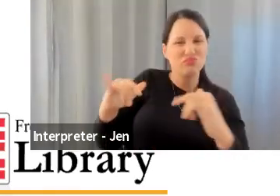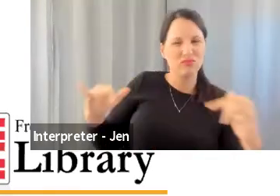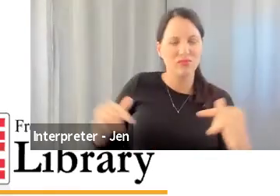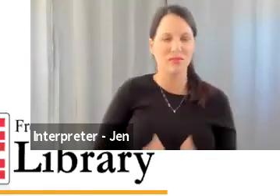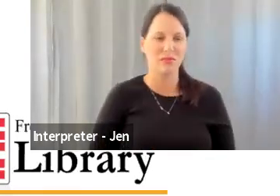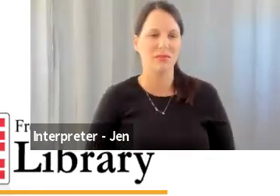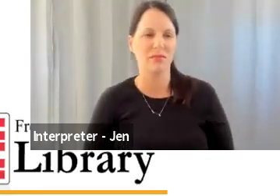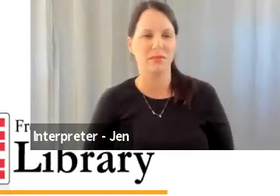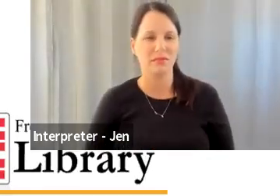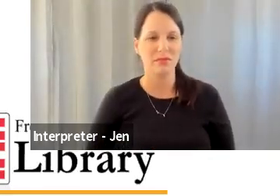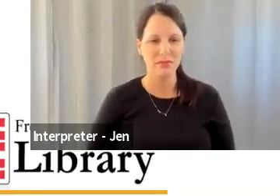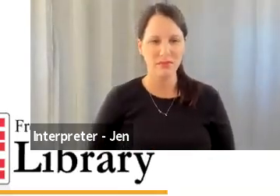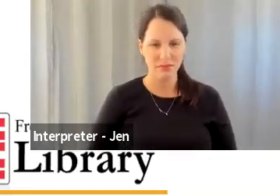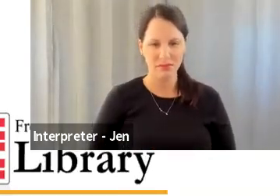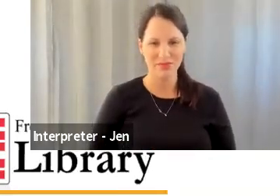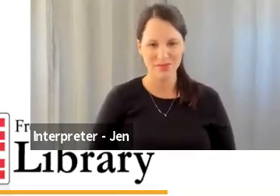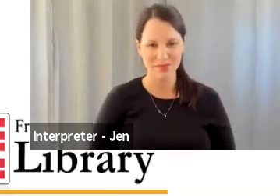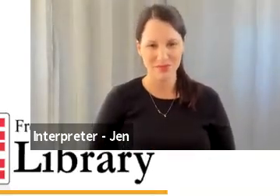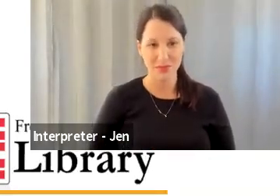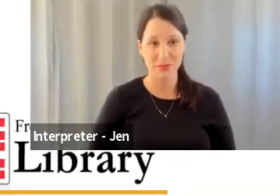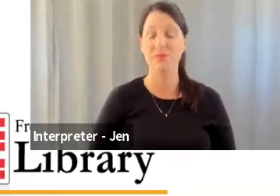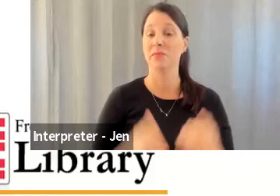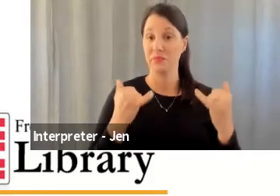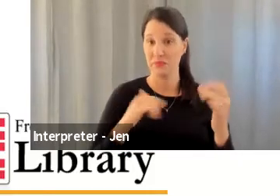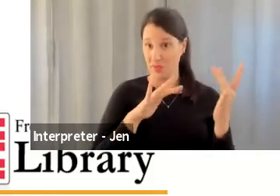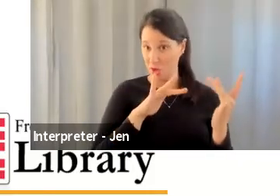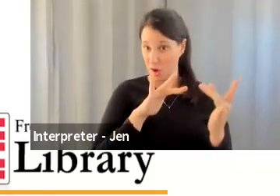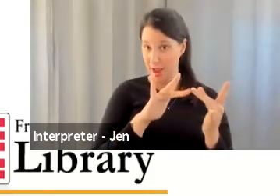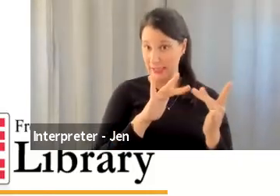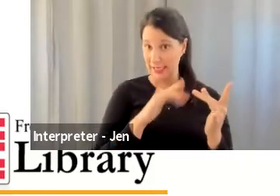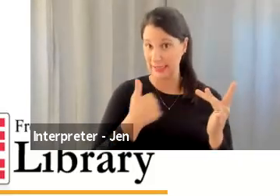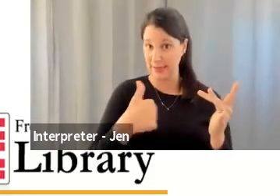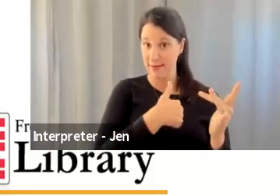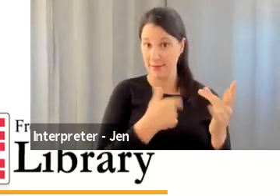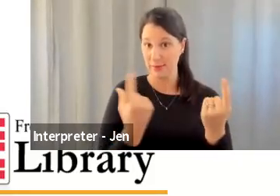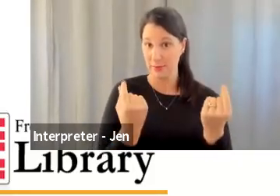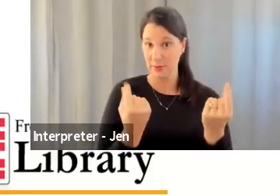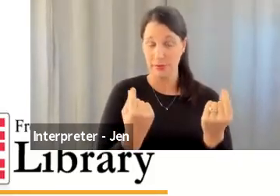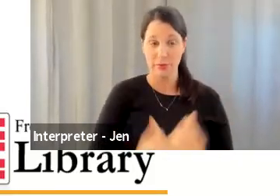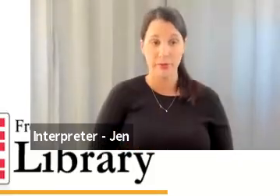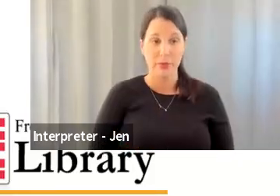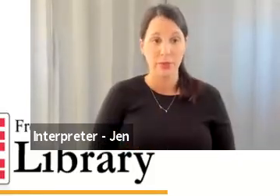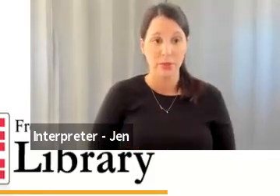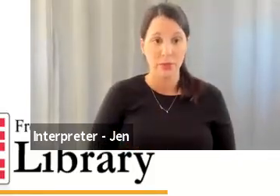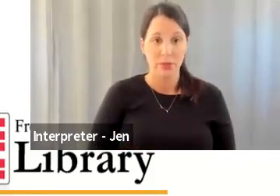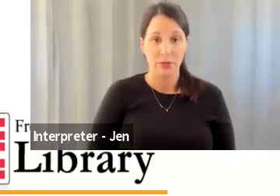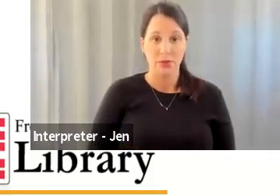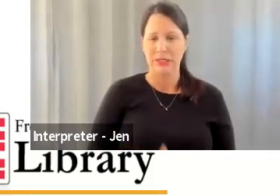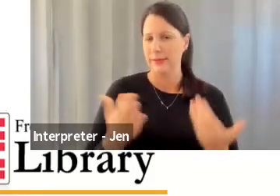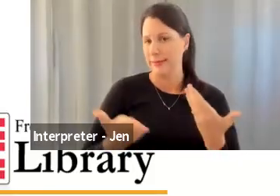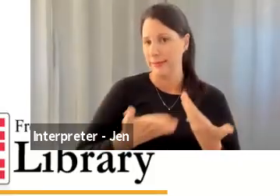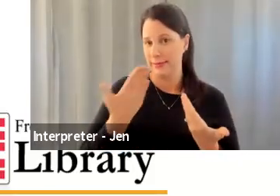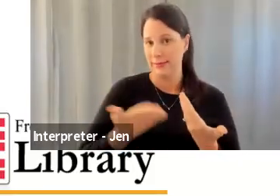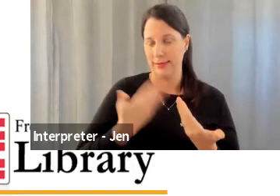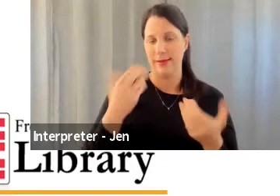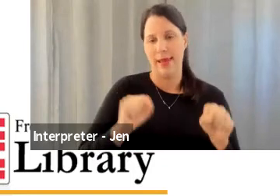Okay. So contacting us, one of the easiest ways is to use our